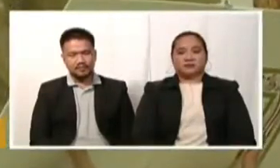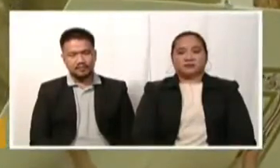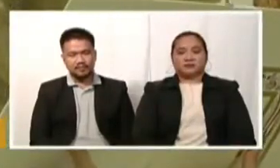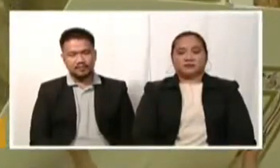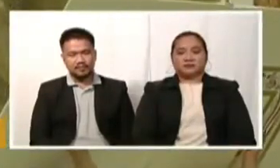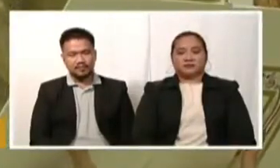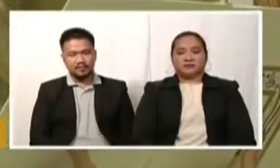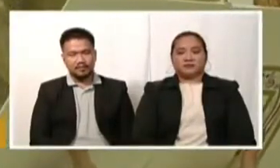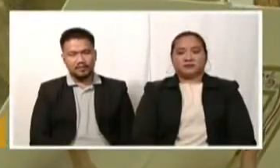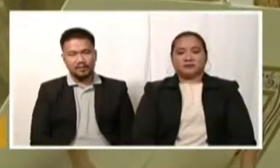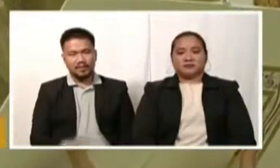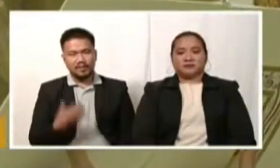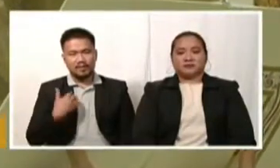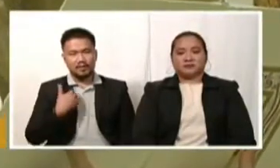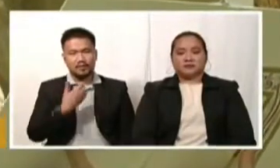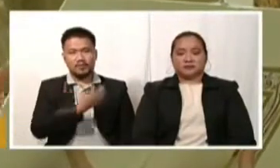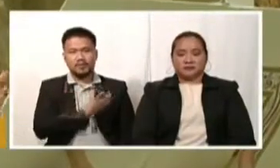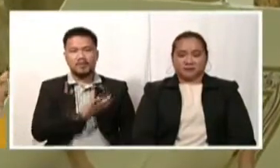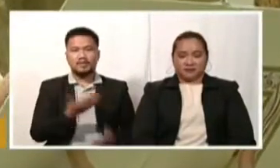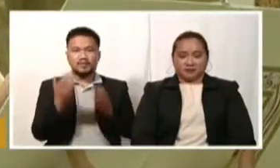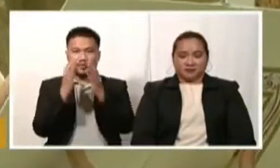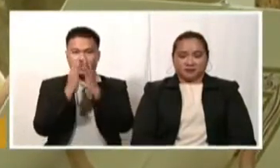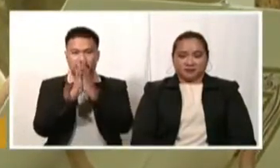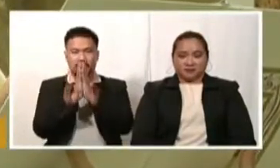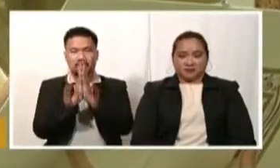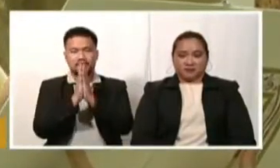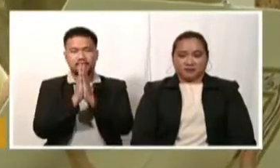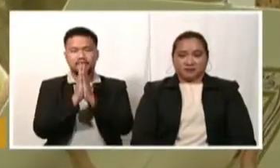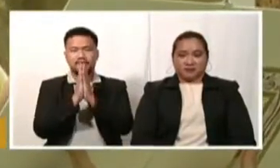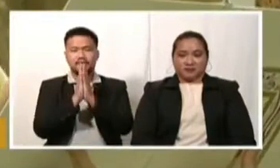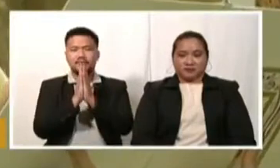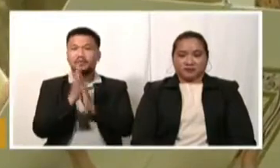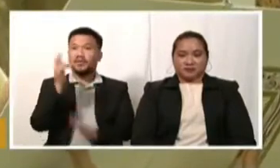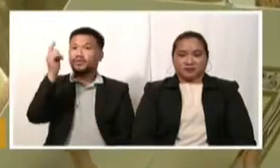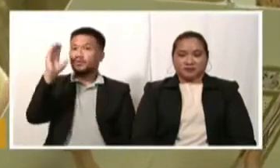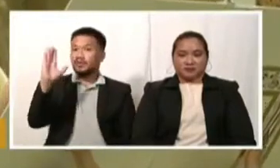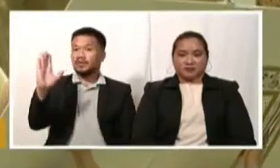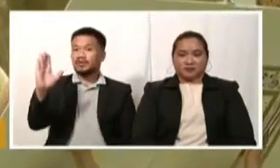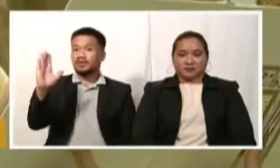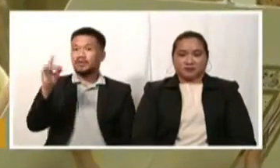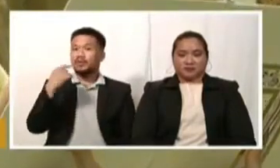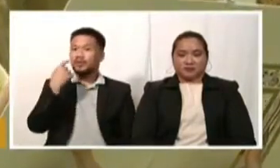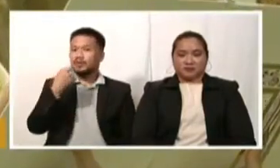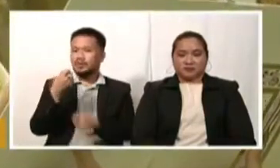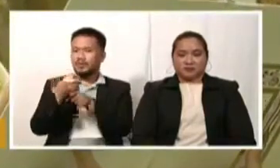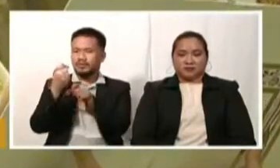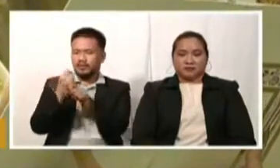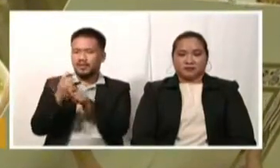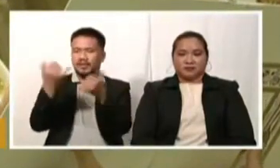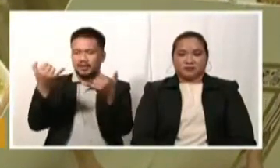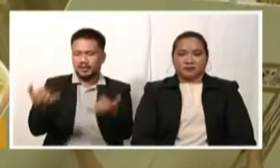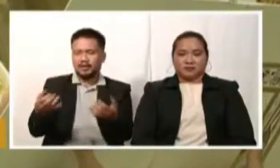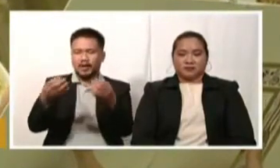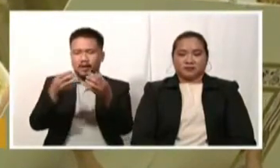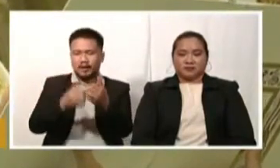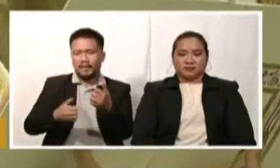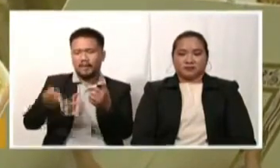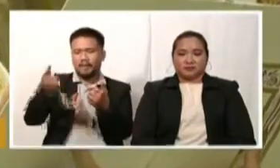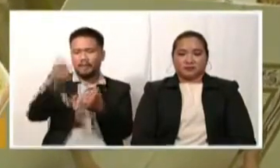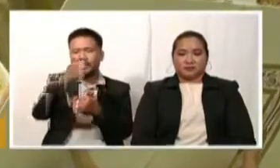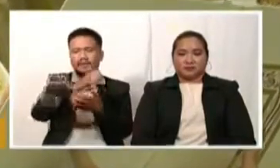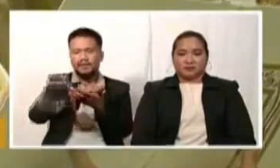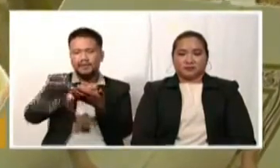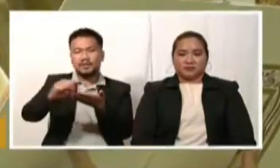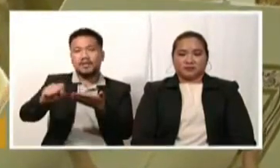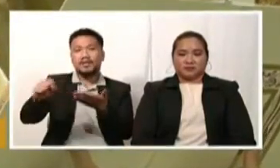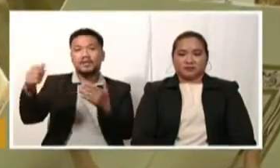Let us pray. O God, who make this most sacred night radiant